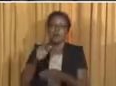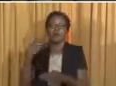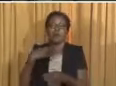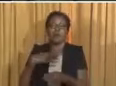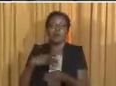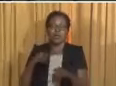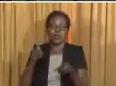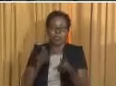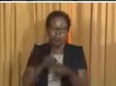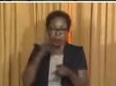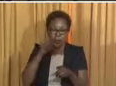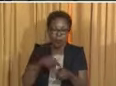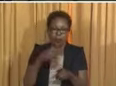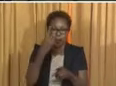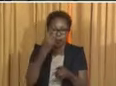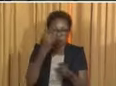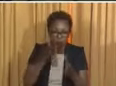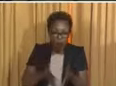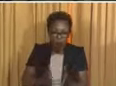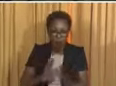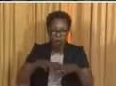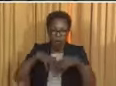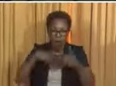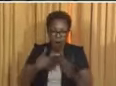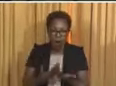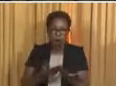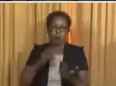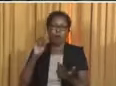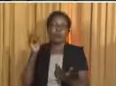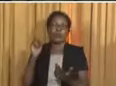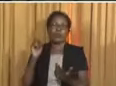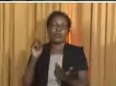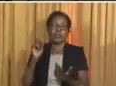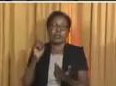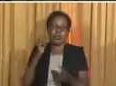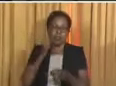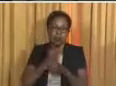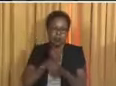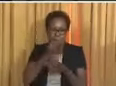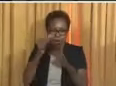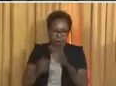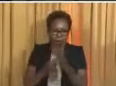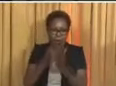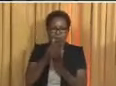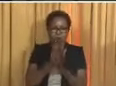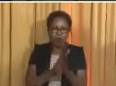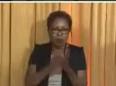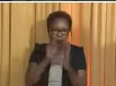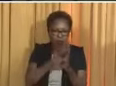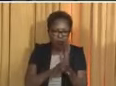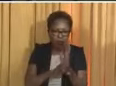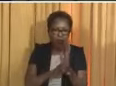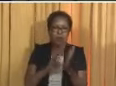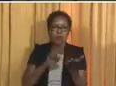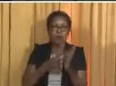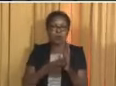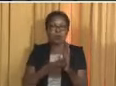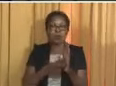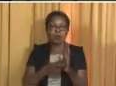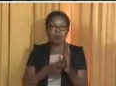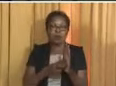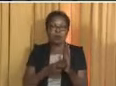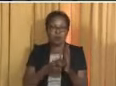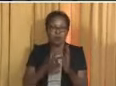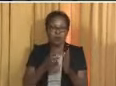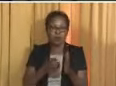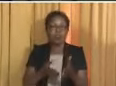this is one of the ways in which constituent power is exercised under our Constitution, and therefore, I am confounded by the fact that the superior